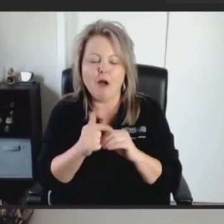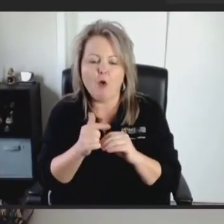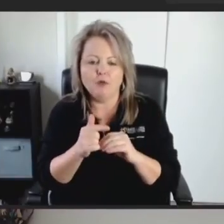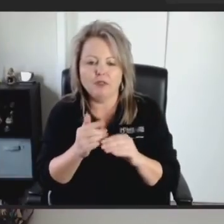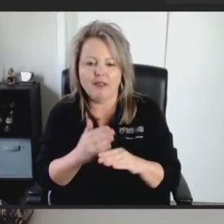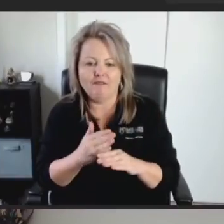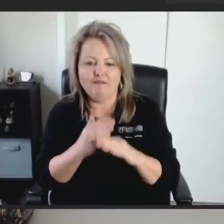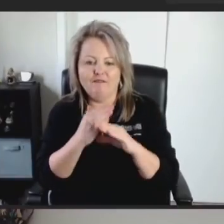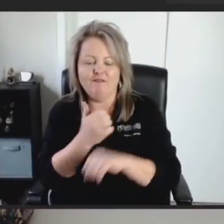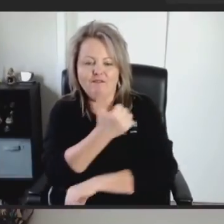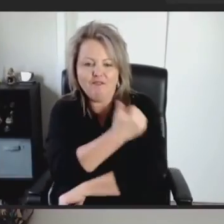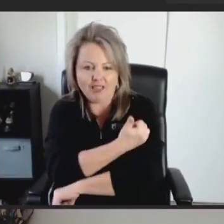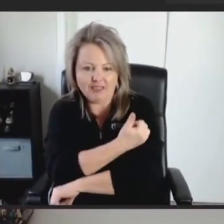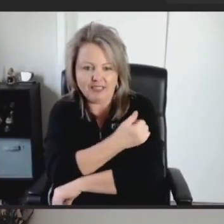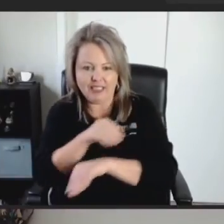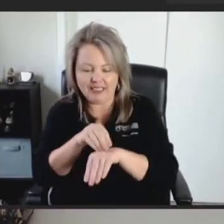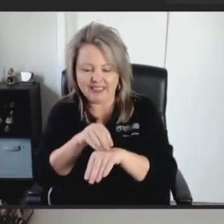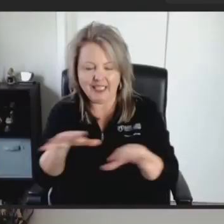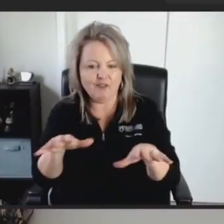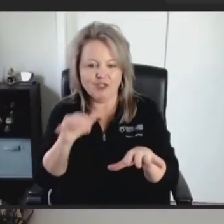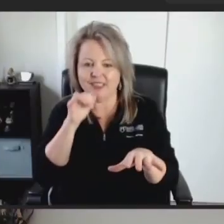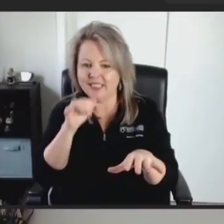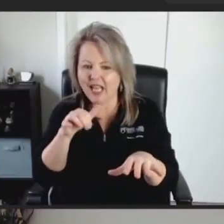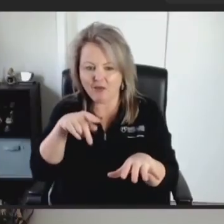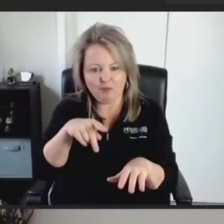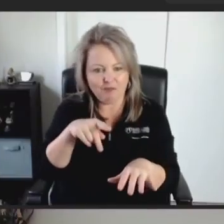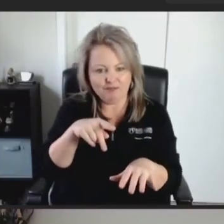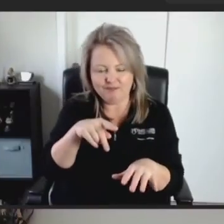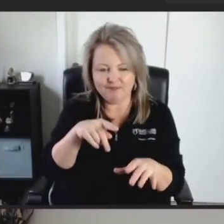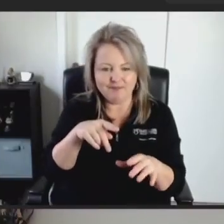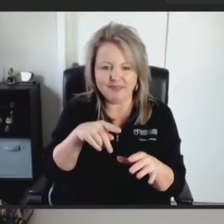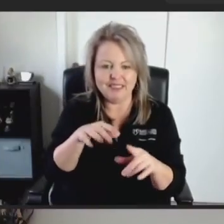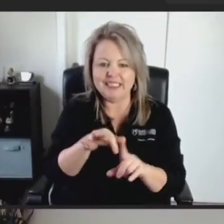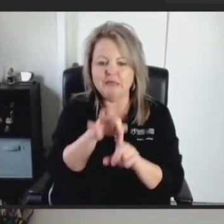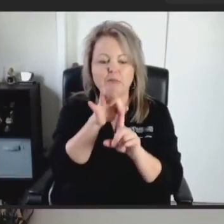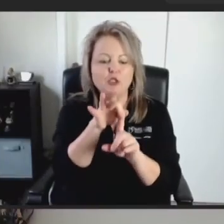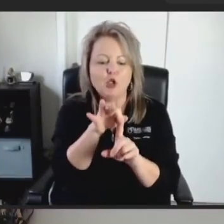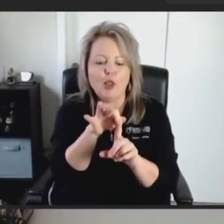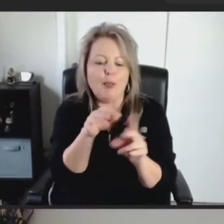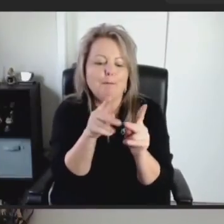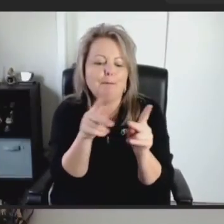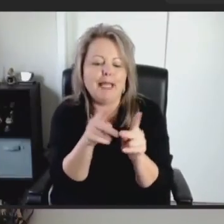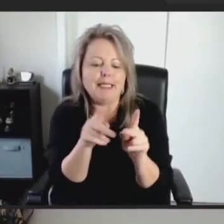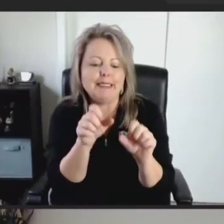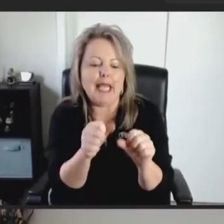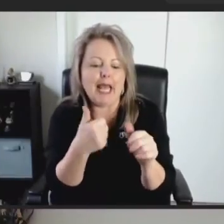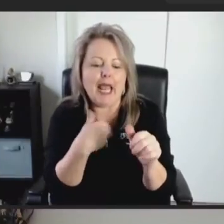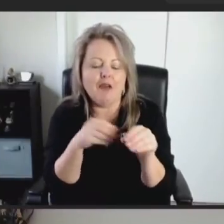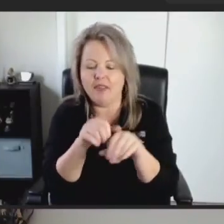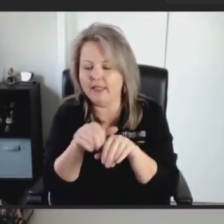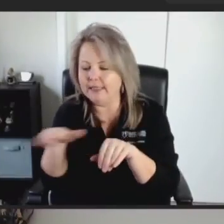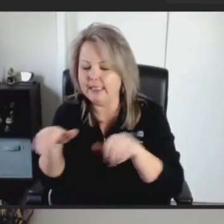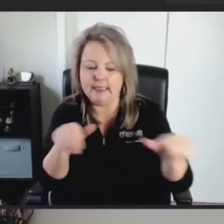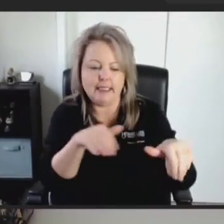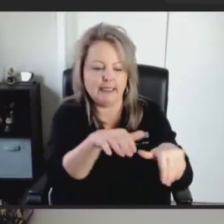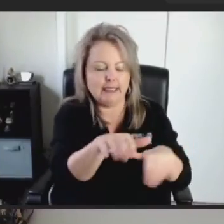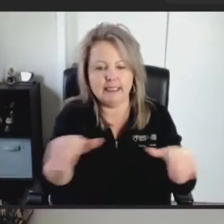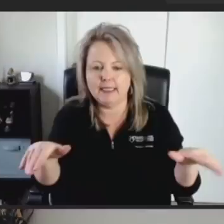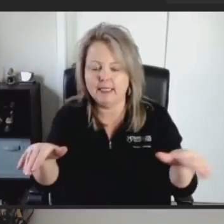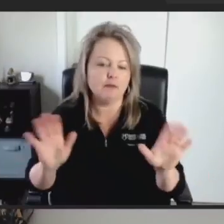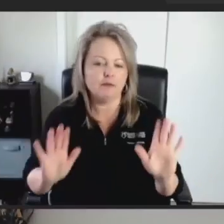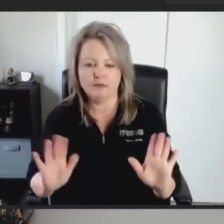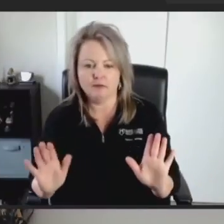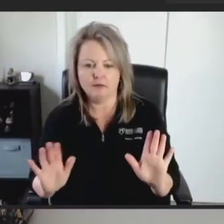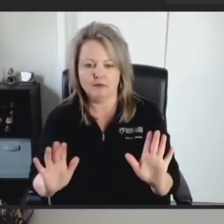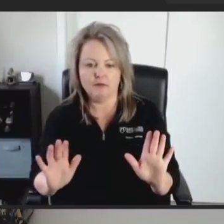and is not like PR or special designation that I've ever been aware of, though I've been aware